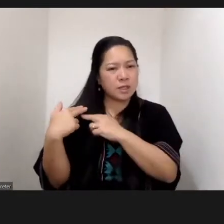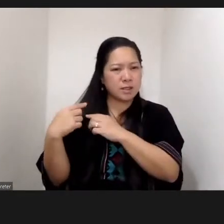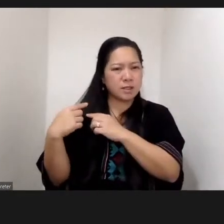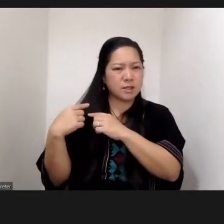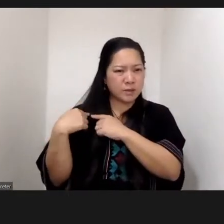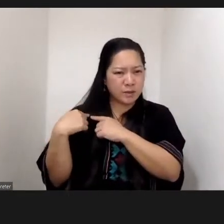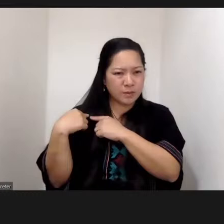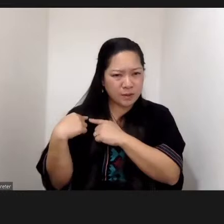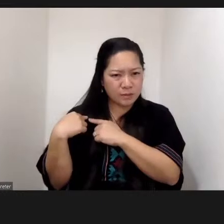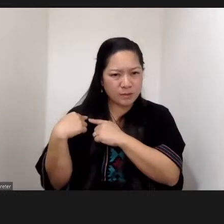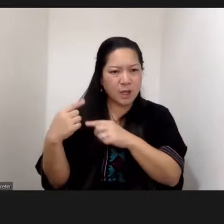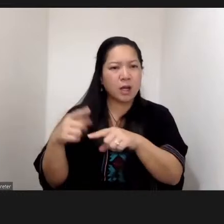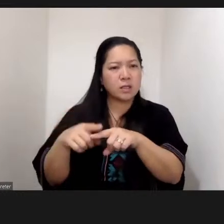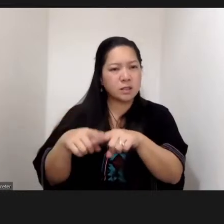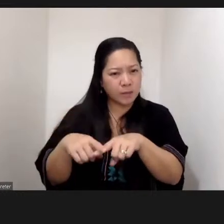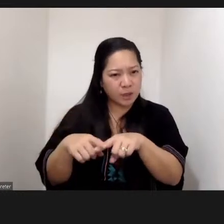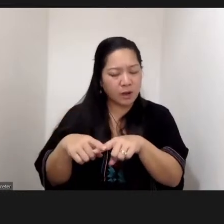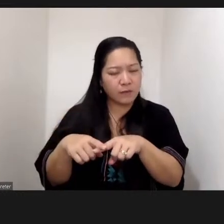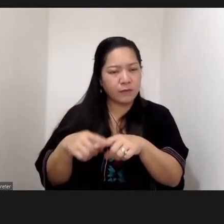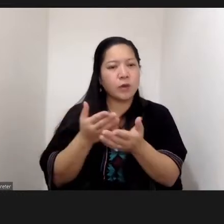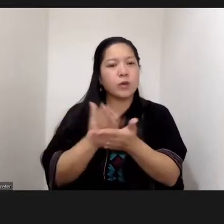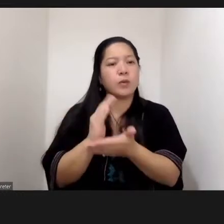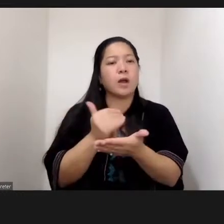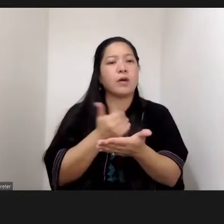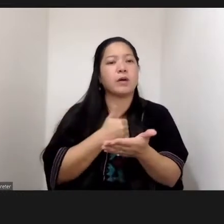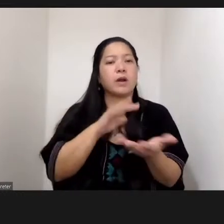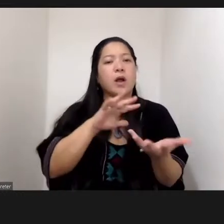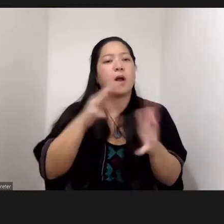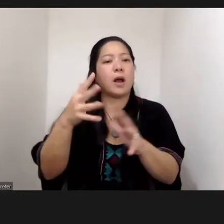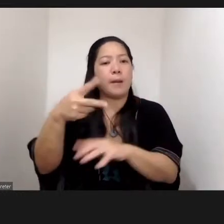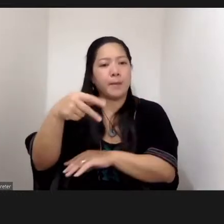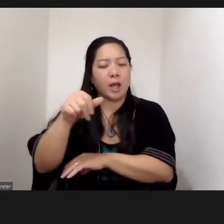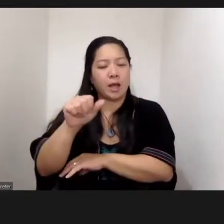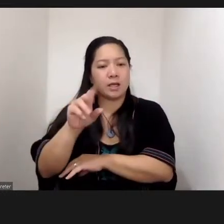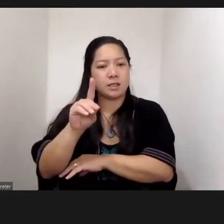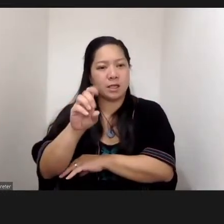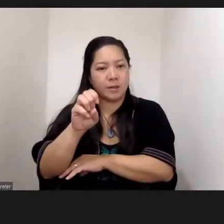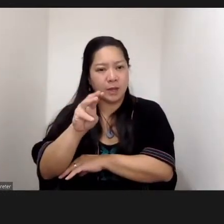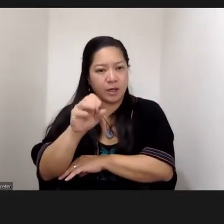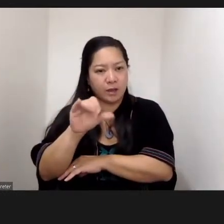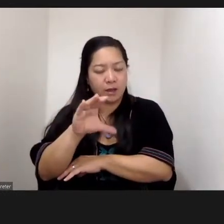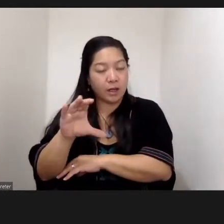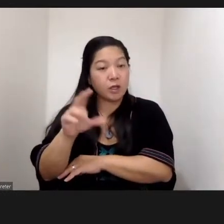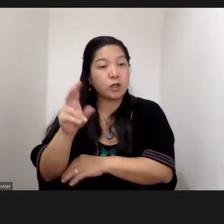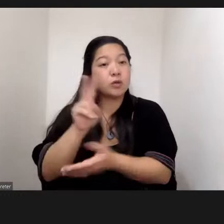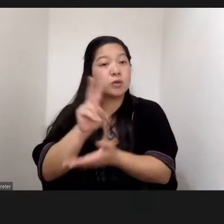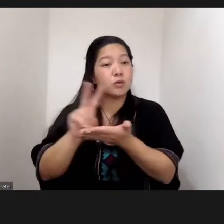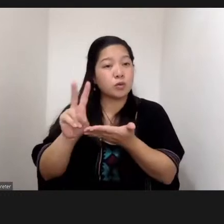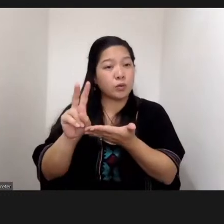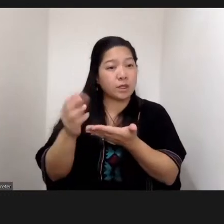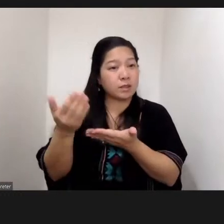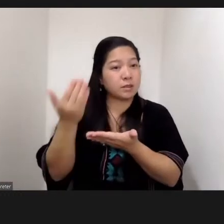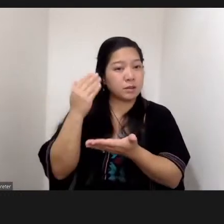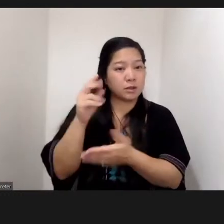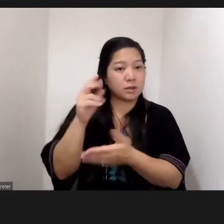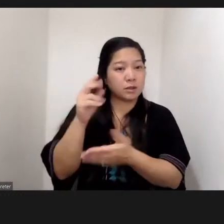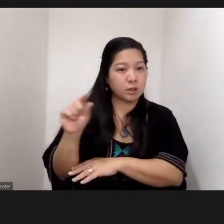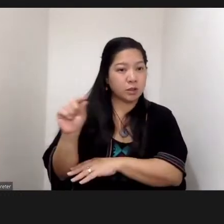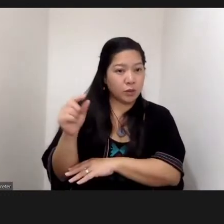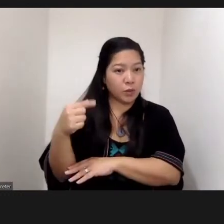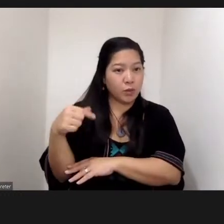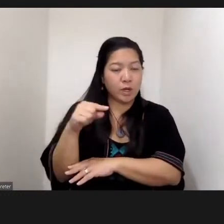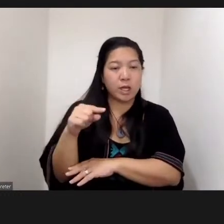pandemic. On this day in 2020, we were 2 weeks into the pandemic. We watched the